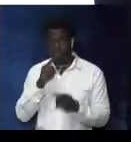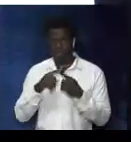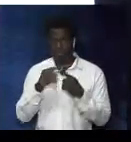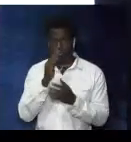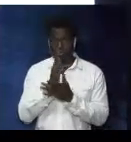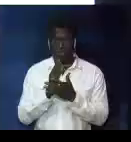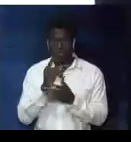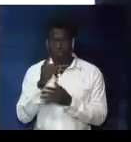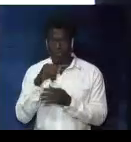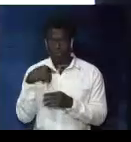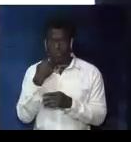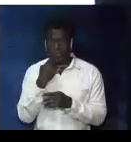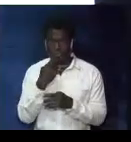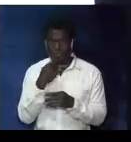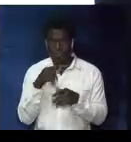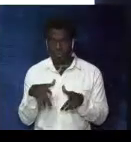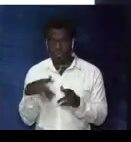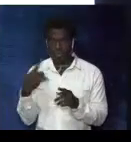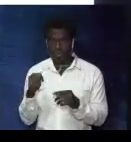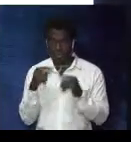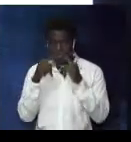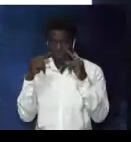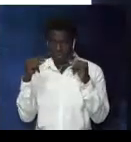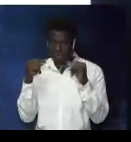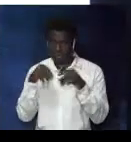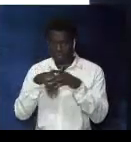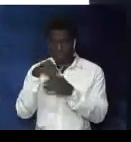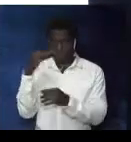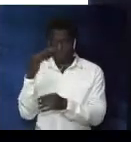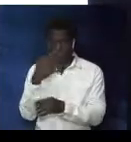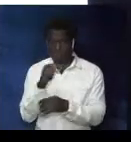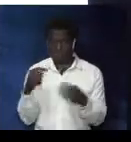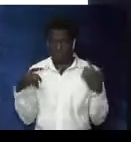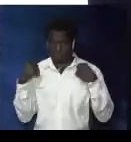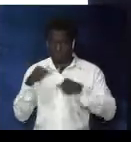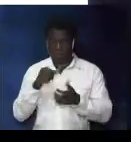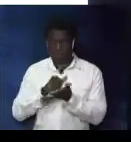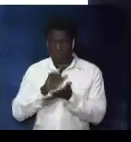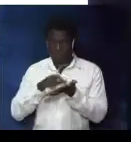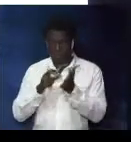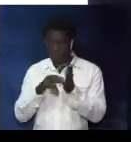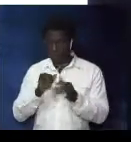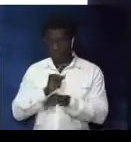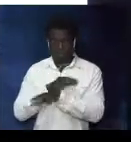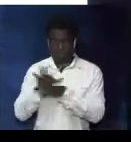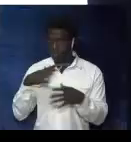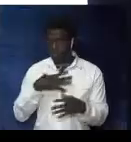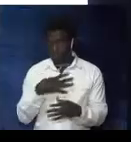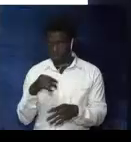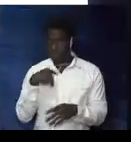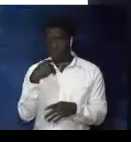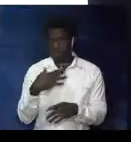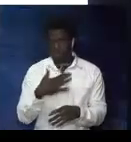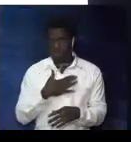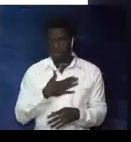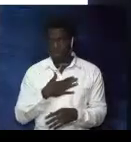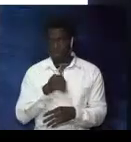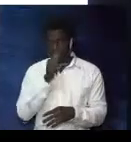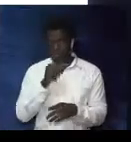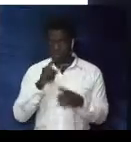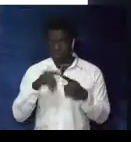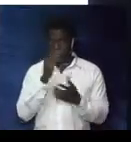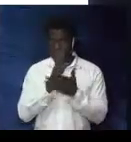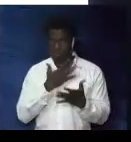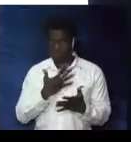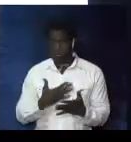cat out of the bag. That means I don't like telling something or my secret to somebody